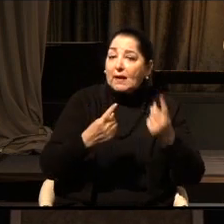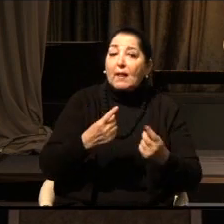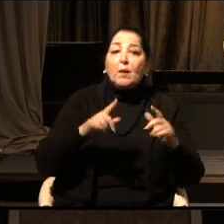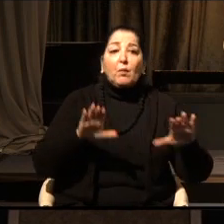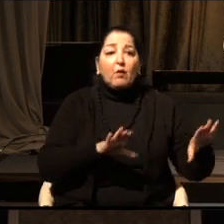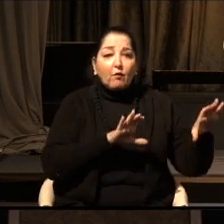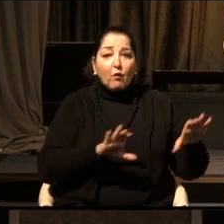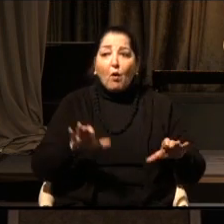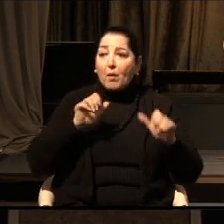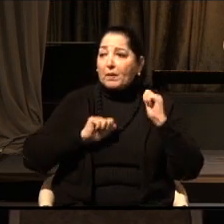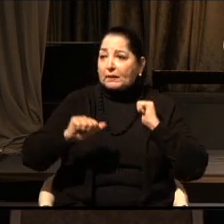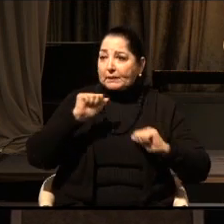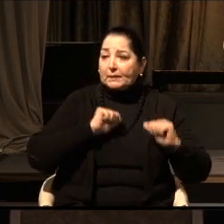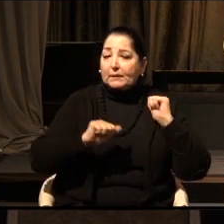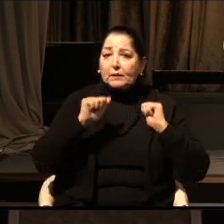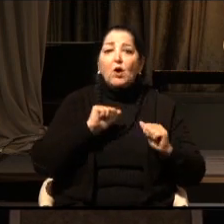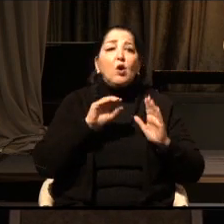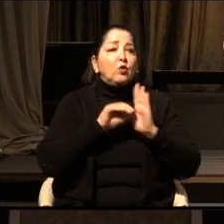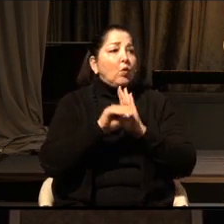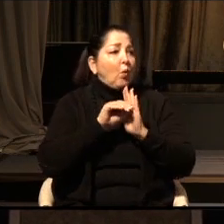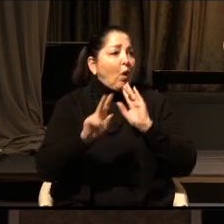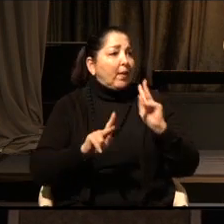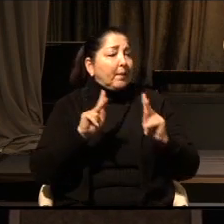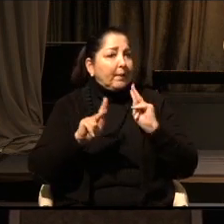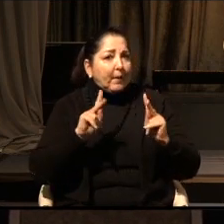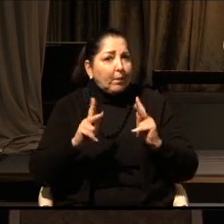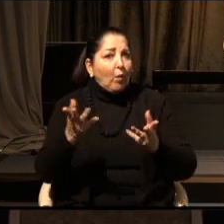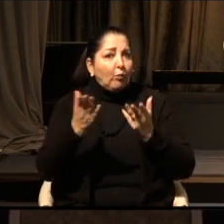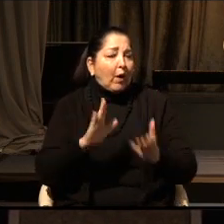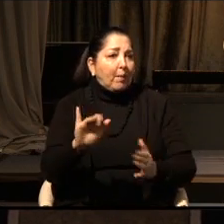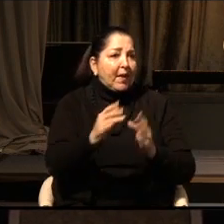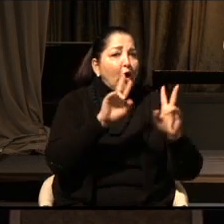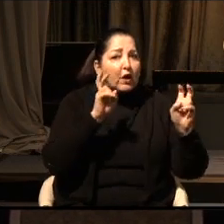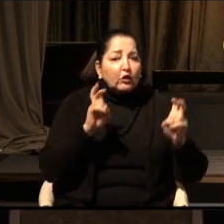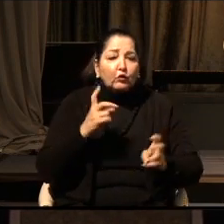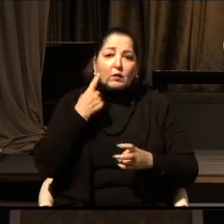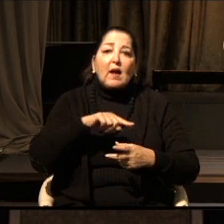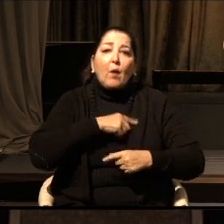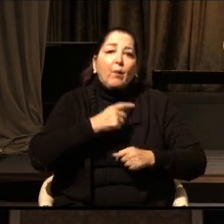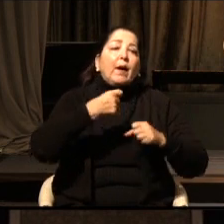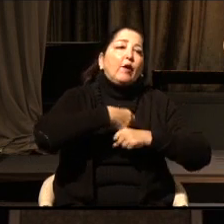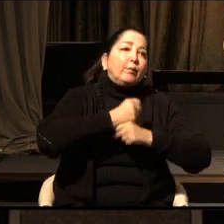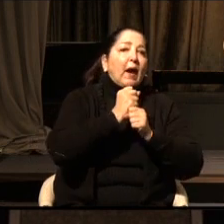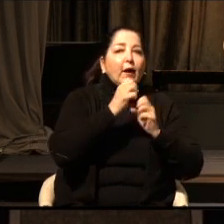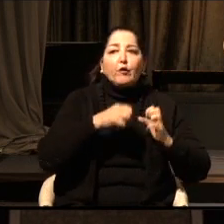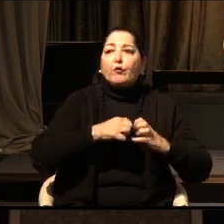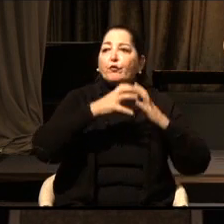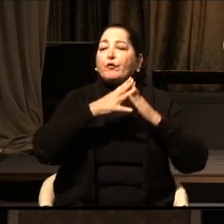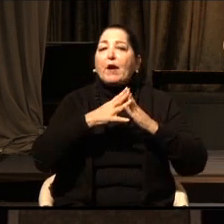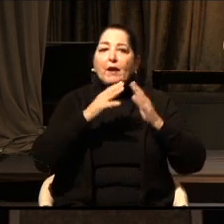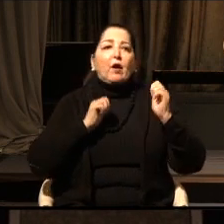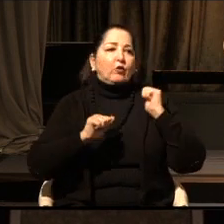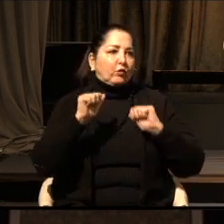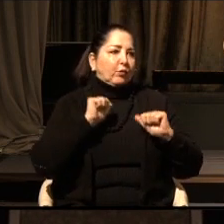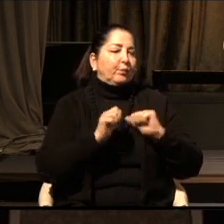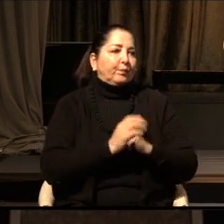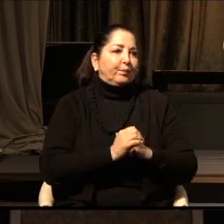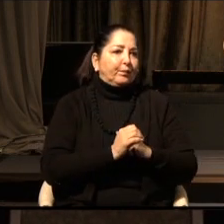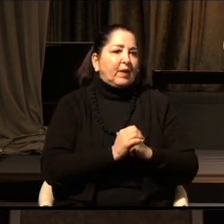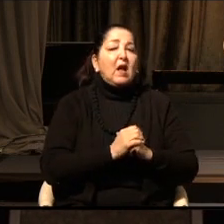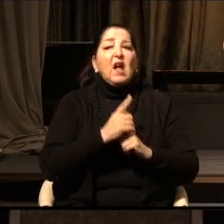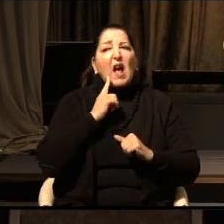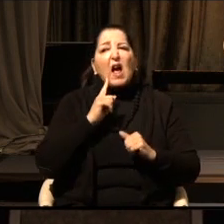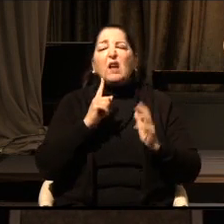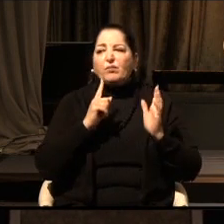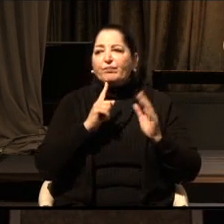up by New Orleanians. These performances often end up being about and addressing issues of physical